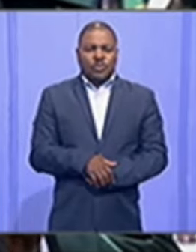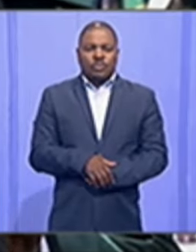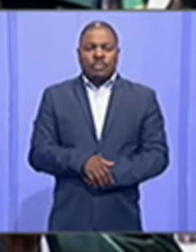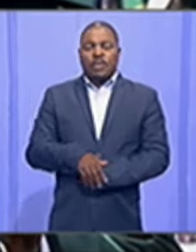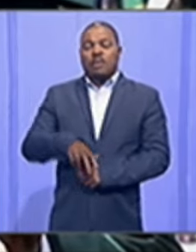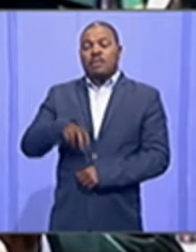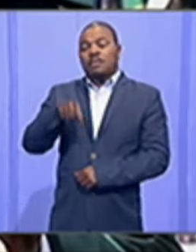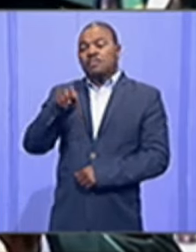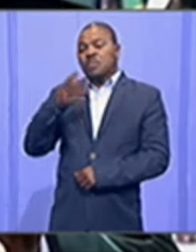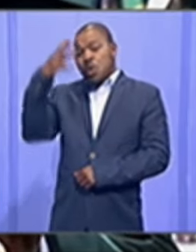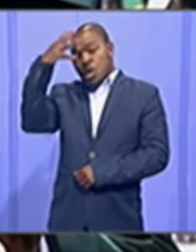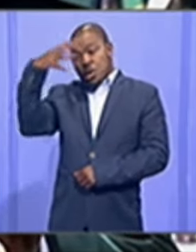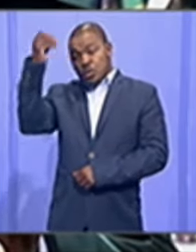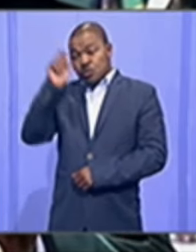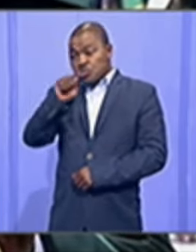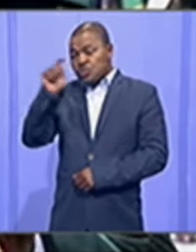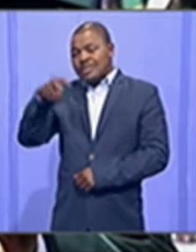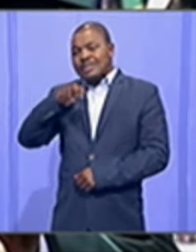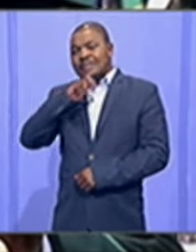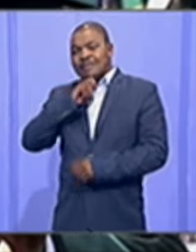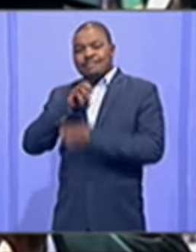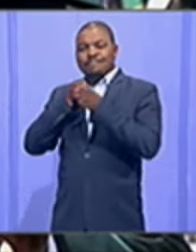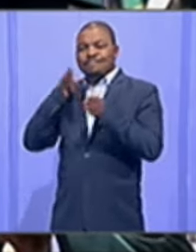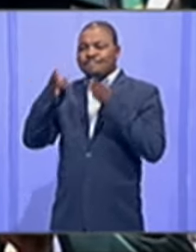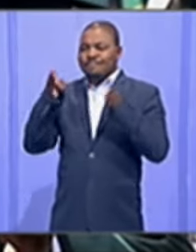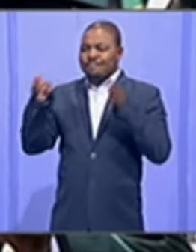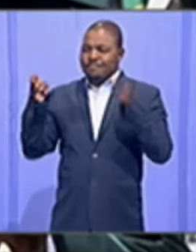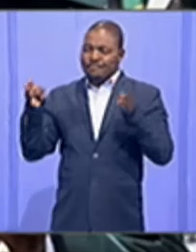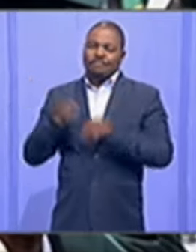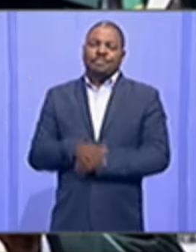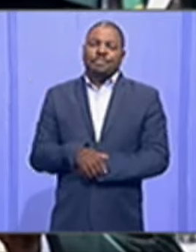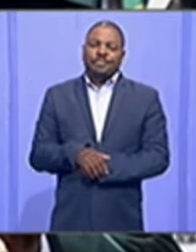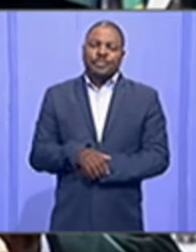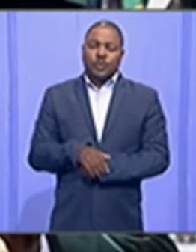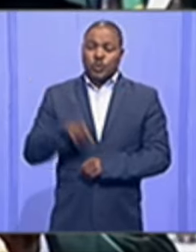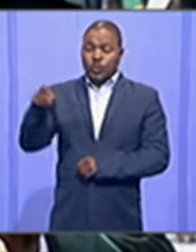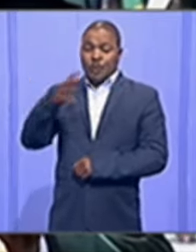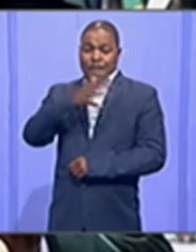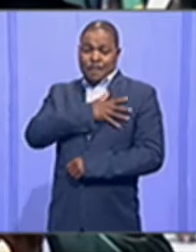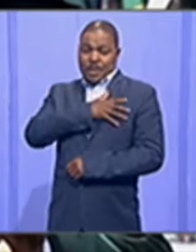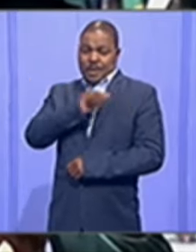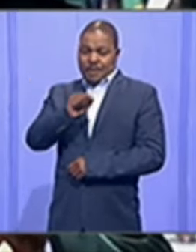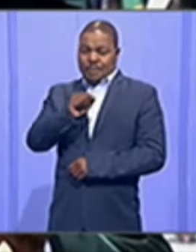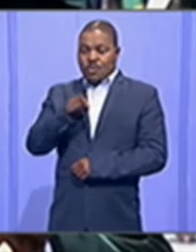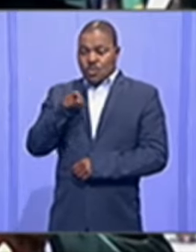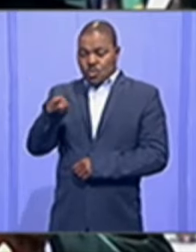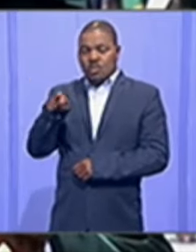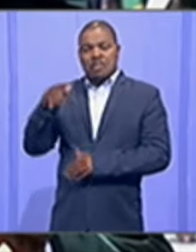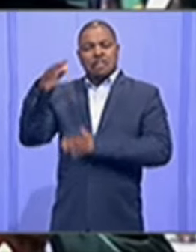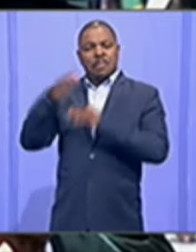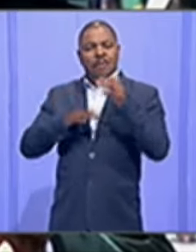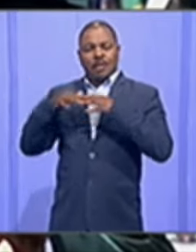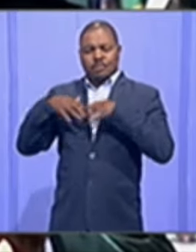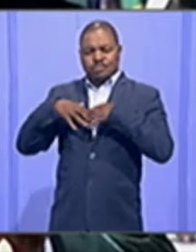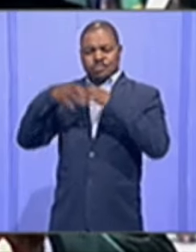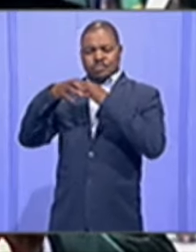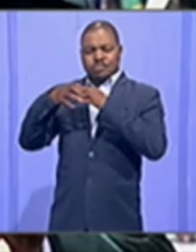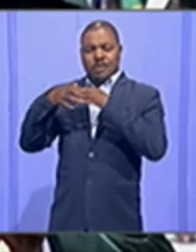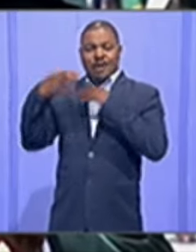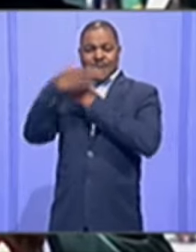Lesotho, those brave monarchs that built this nation are